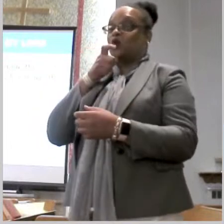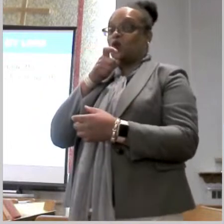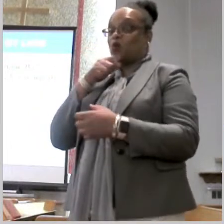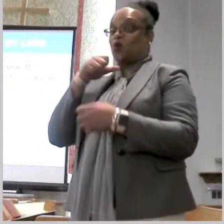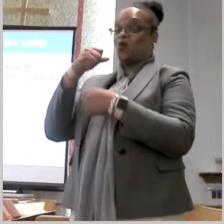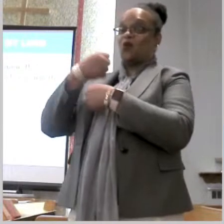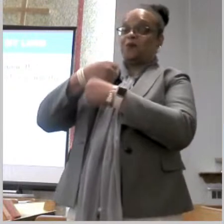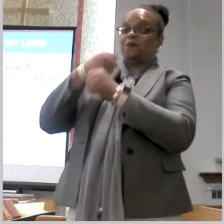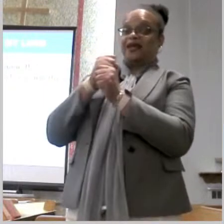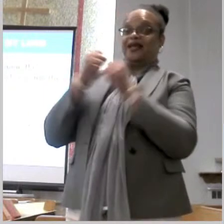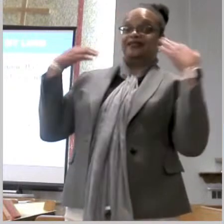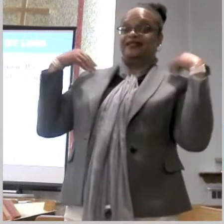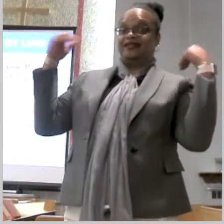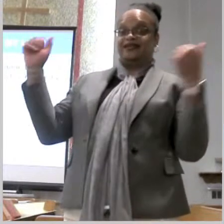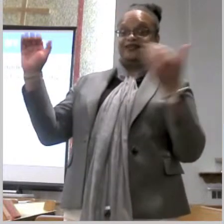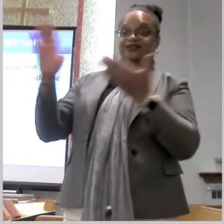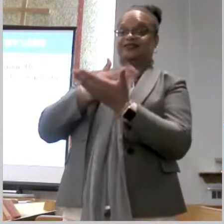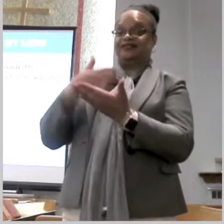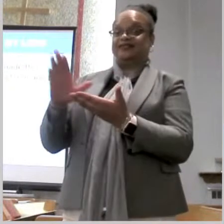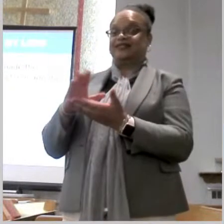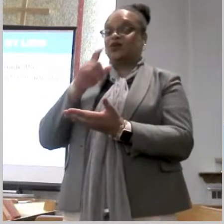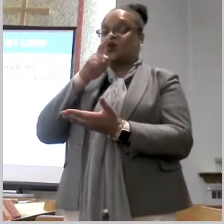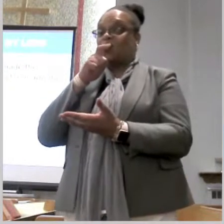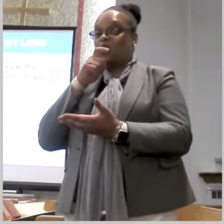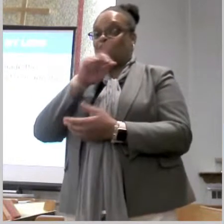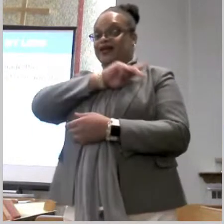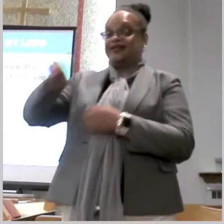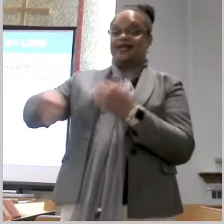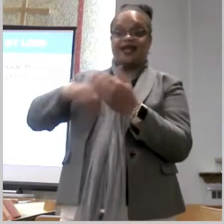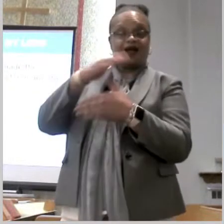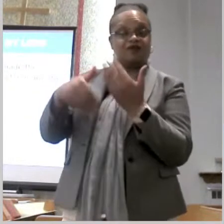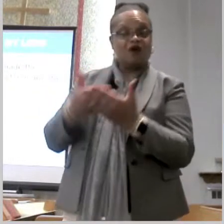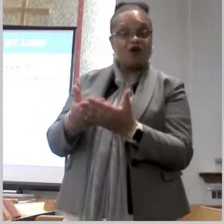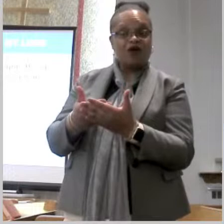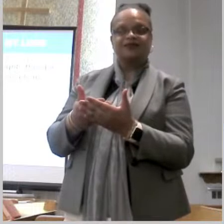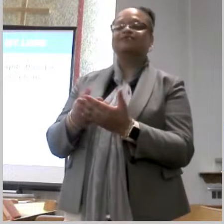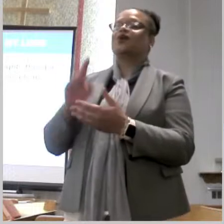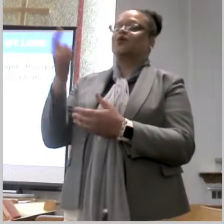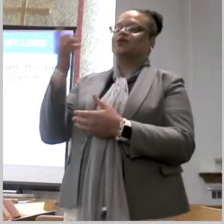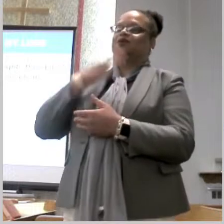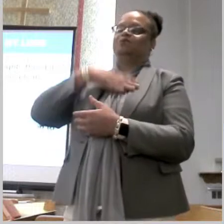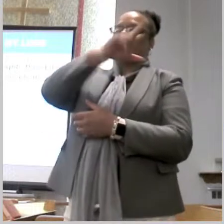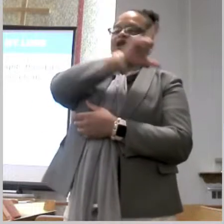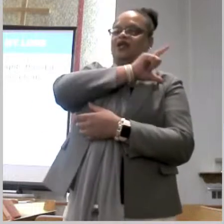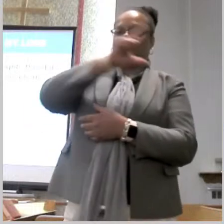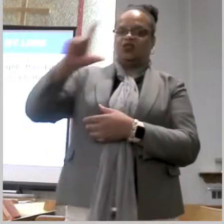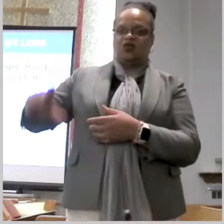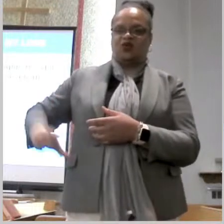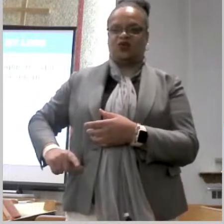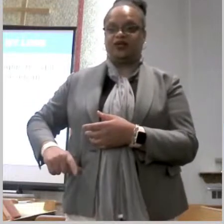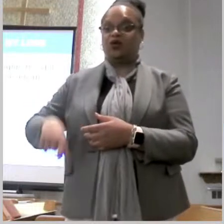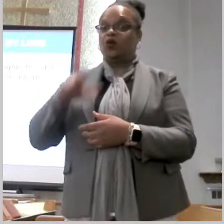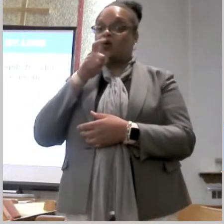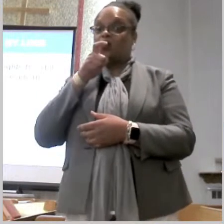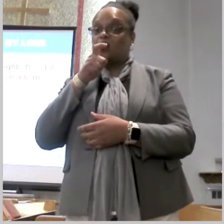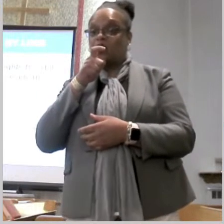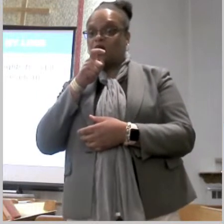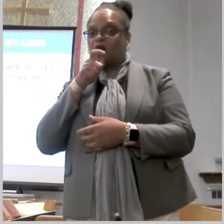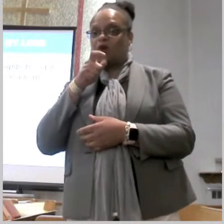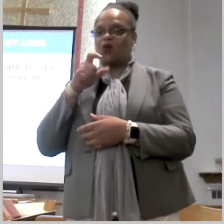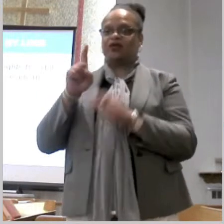who is the King of Kings. Nobody but my Lord. Tell me